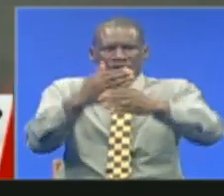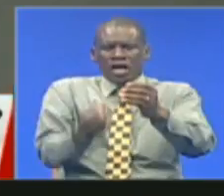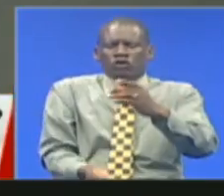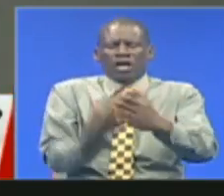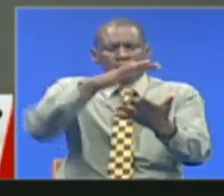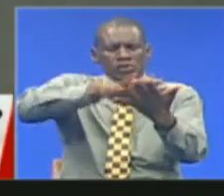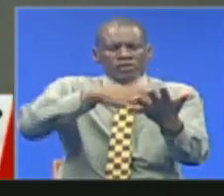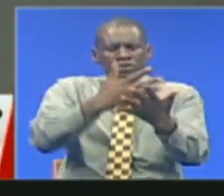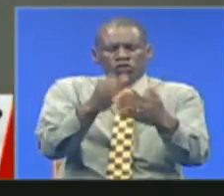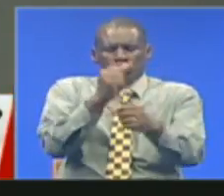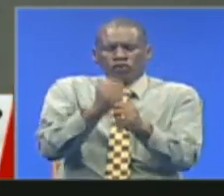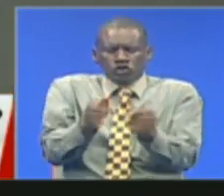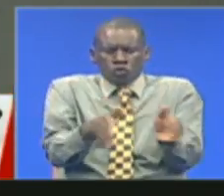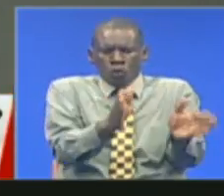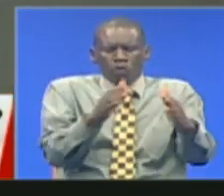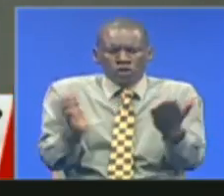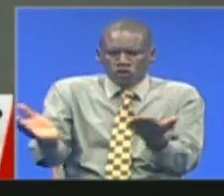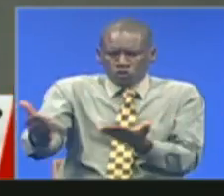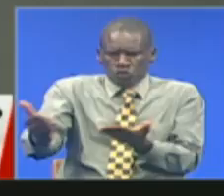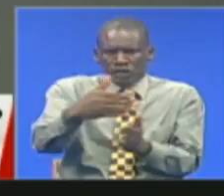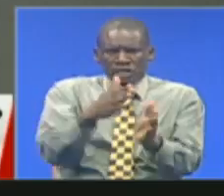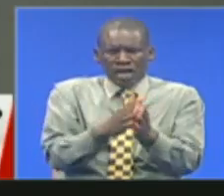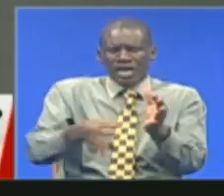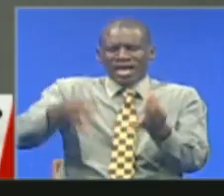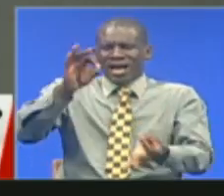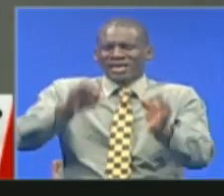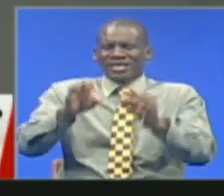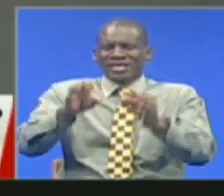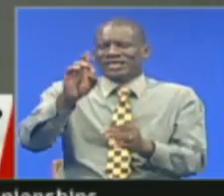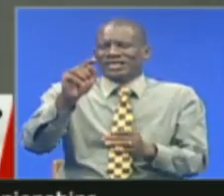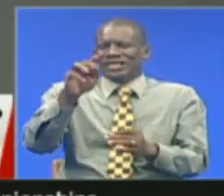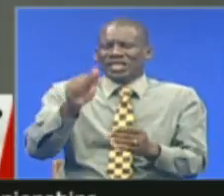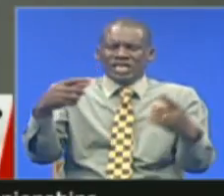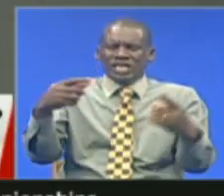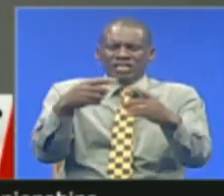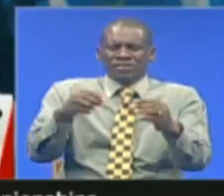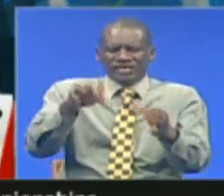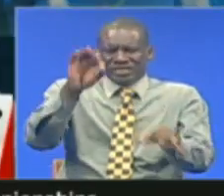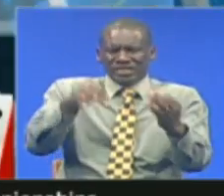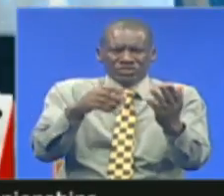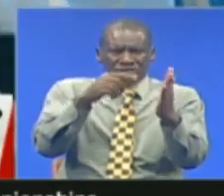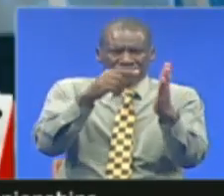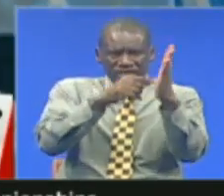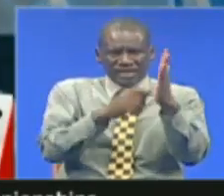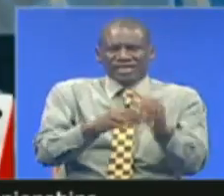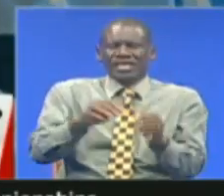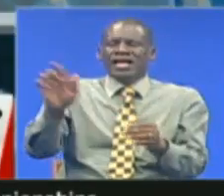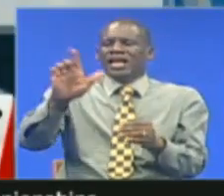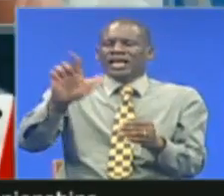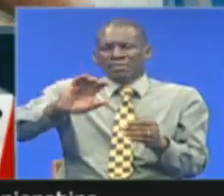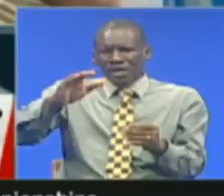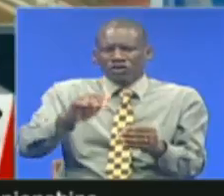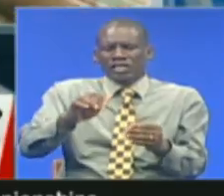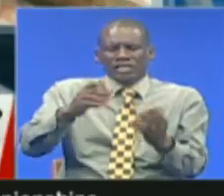structured functional mechanisms for collection and analyzing data on the relevant statistical indicators. Laikipia County's